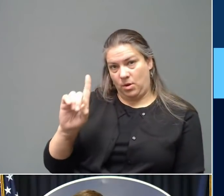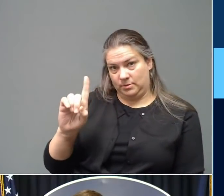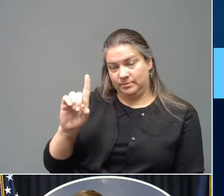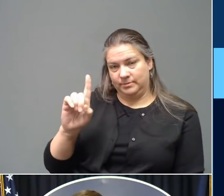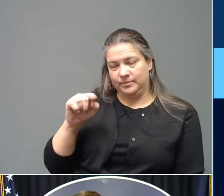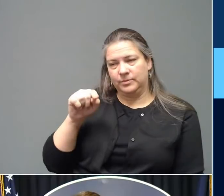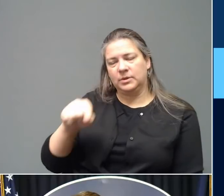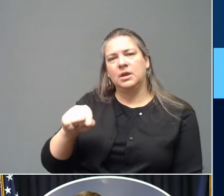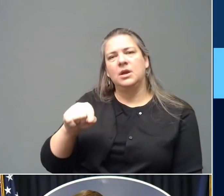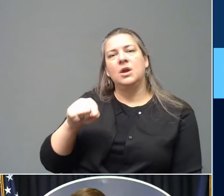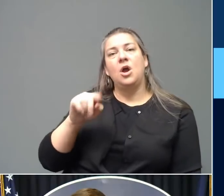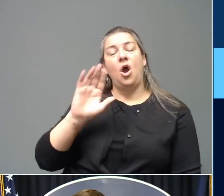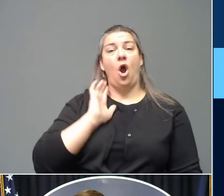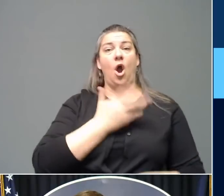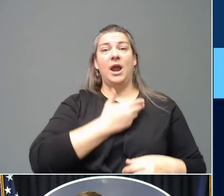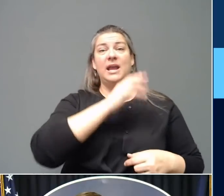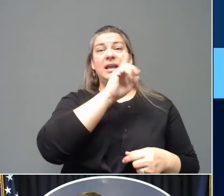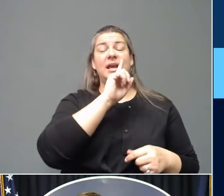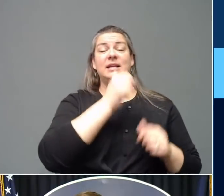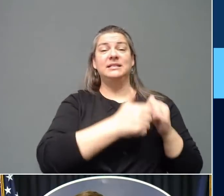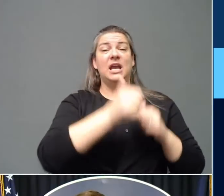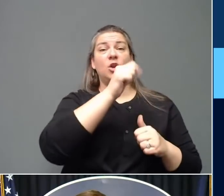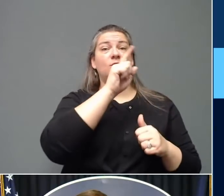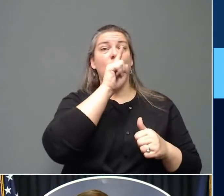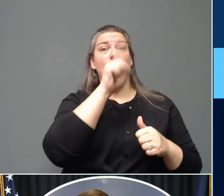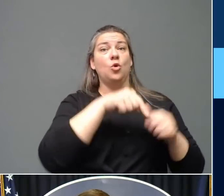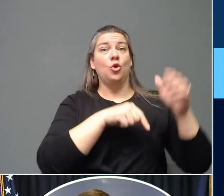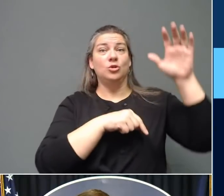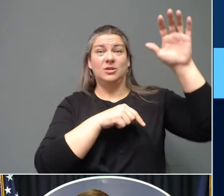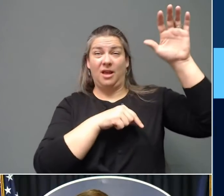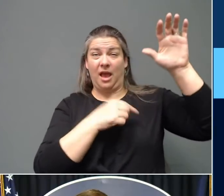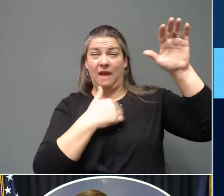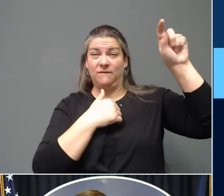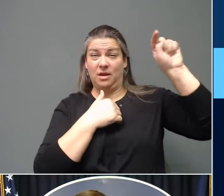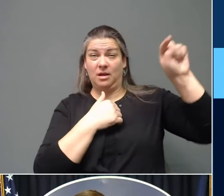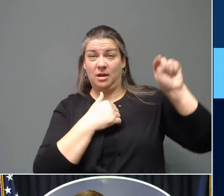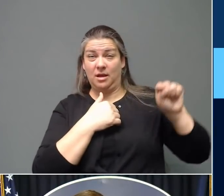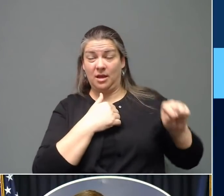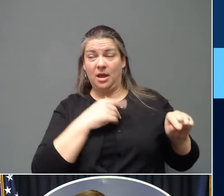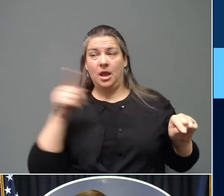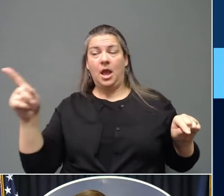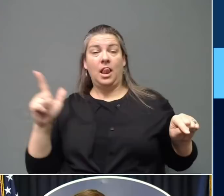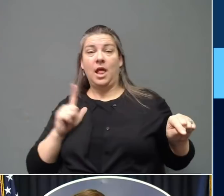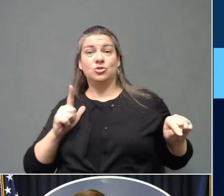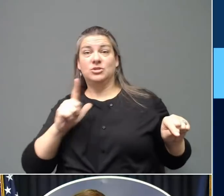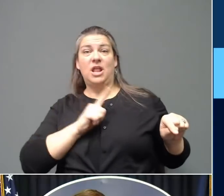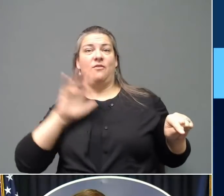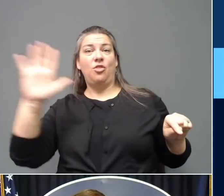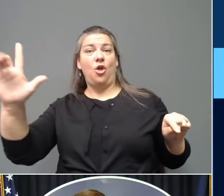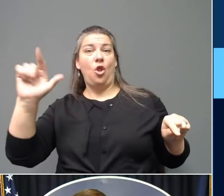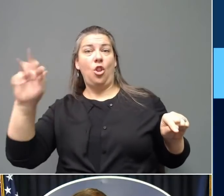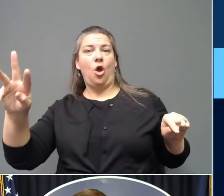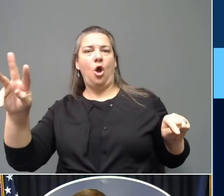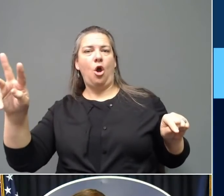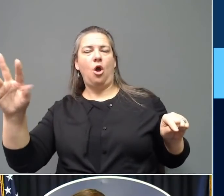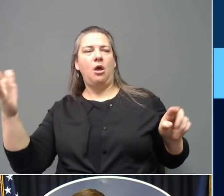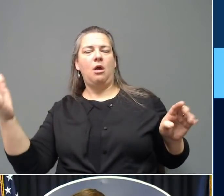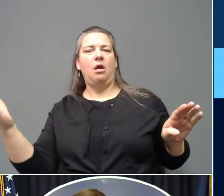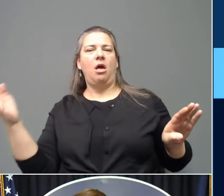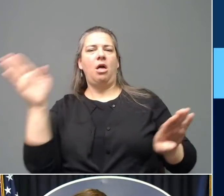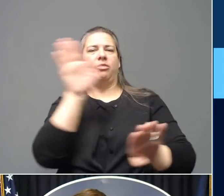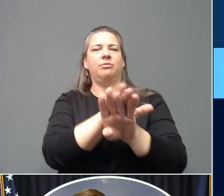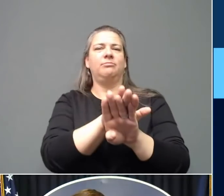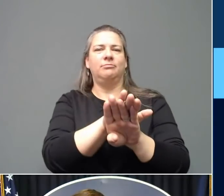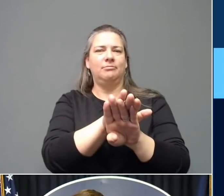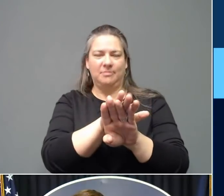a law written by the legislature. And what it says is basically things stay open no matter what if